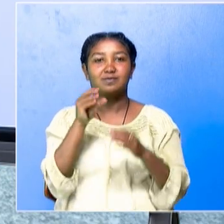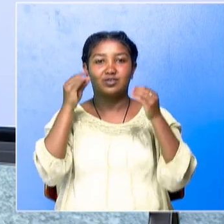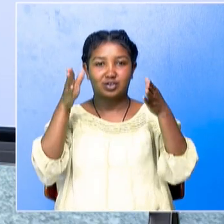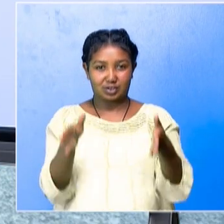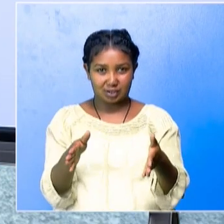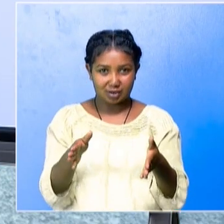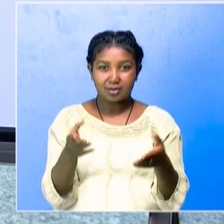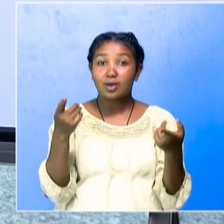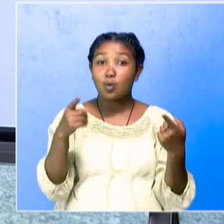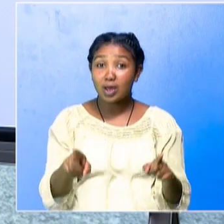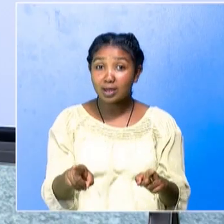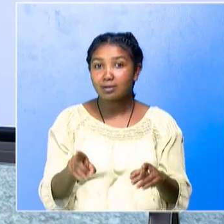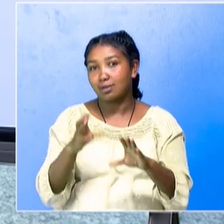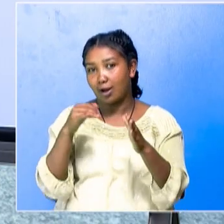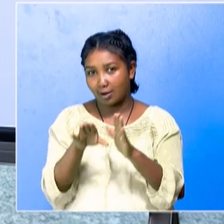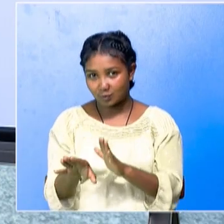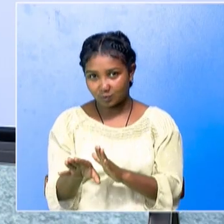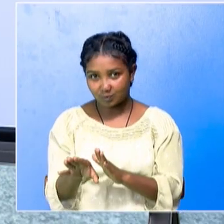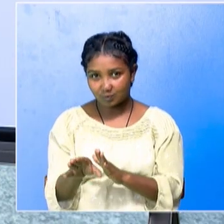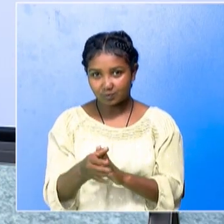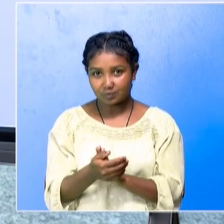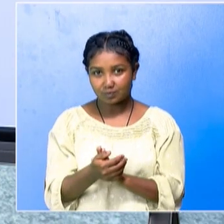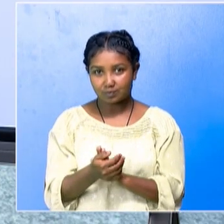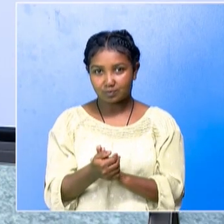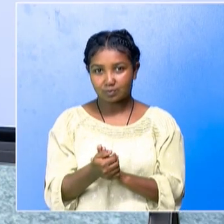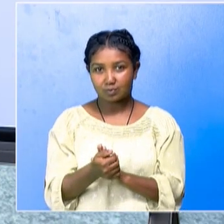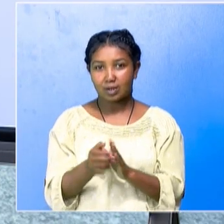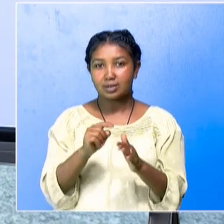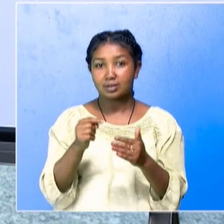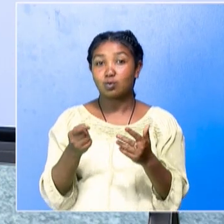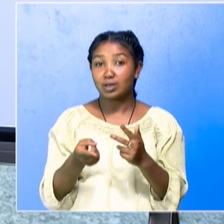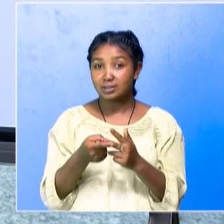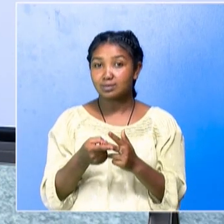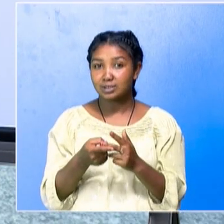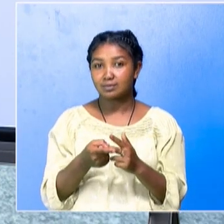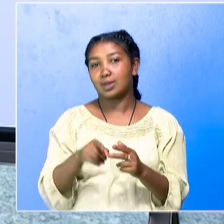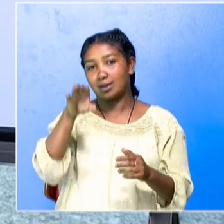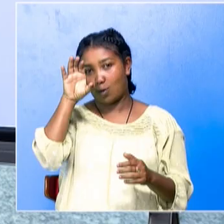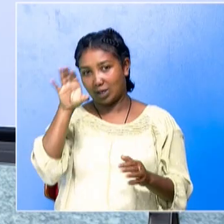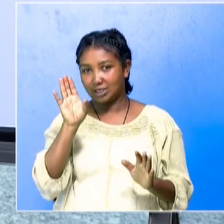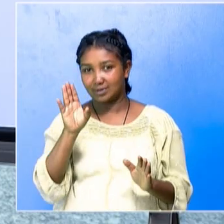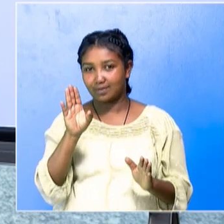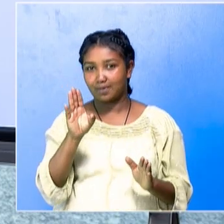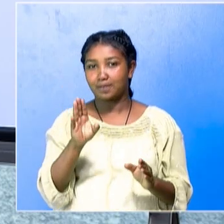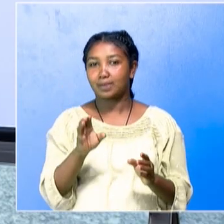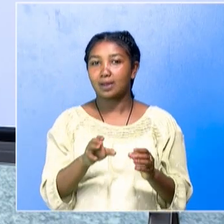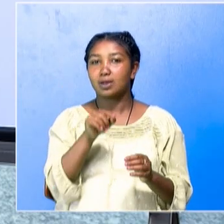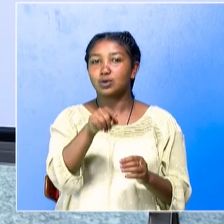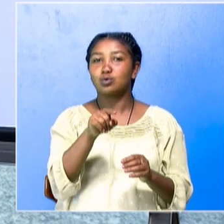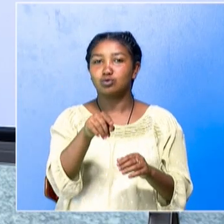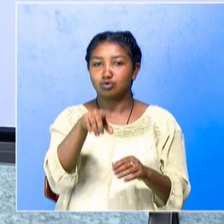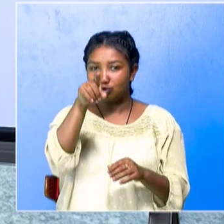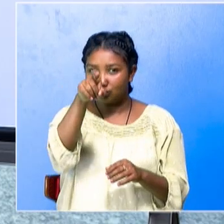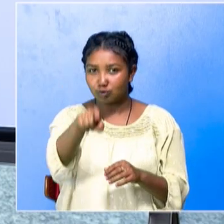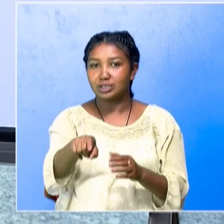teacher. Where? In the classroom. So this one is obligation. This one is you